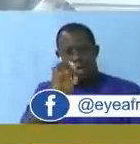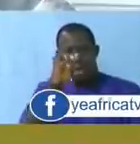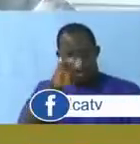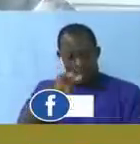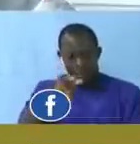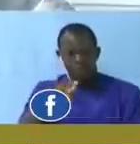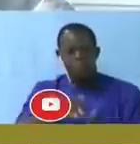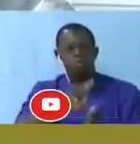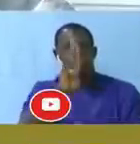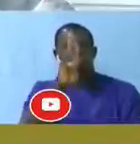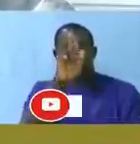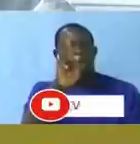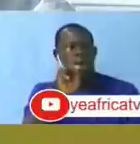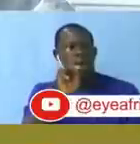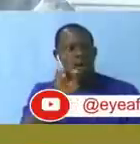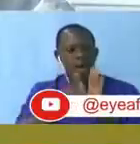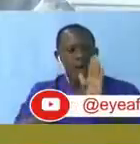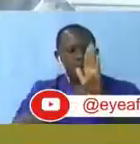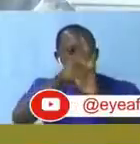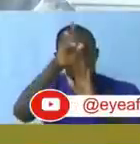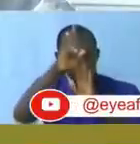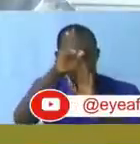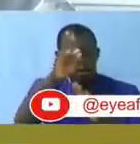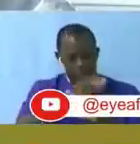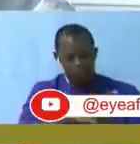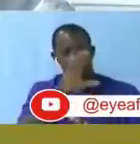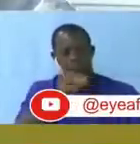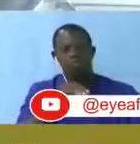yes. Then in